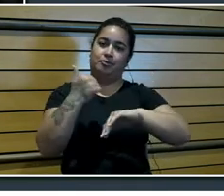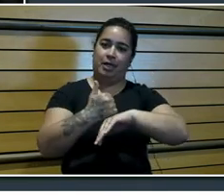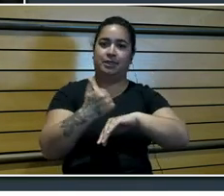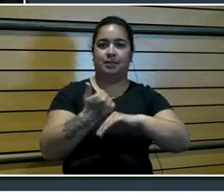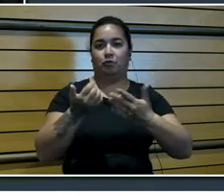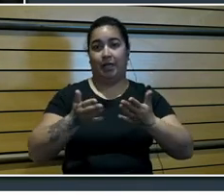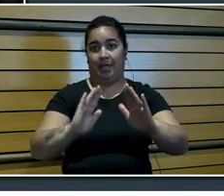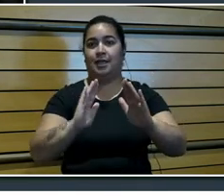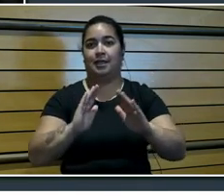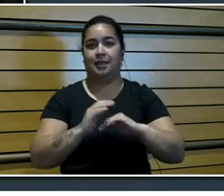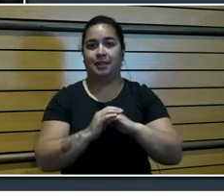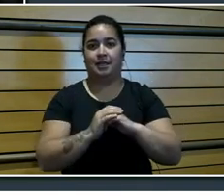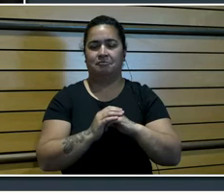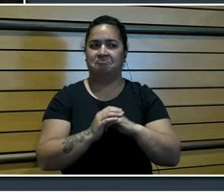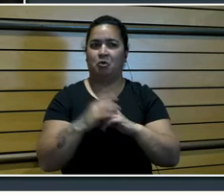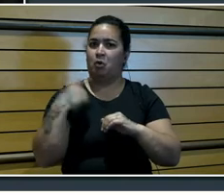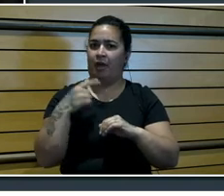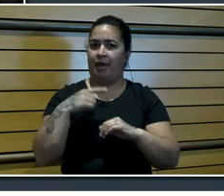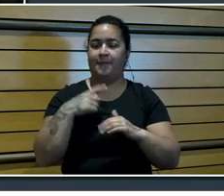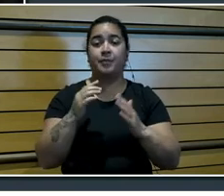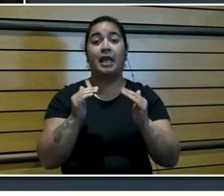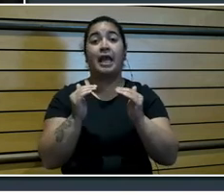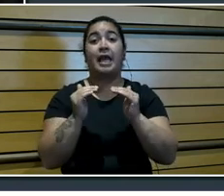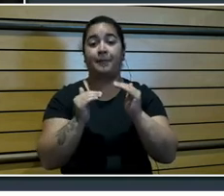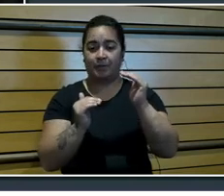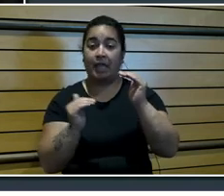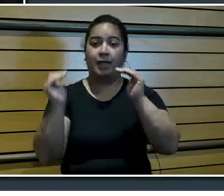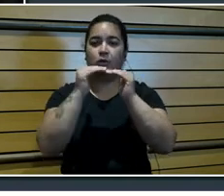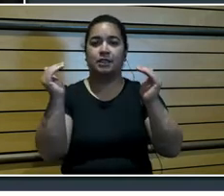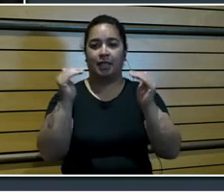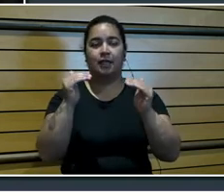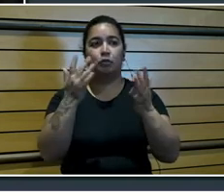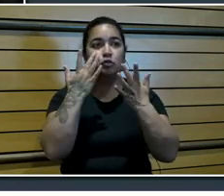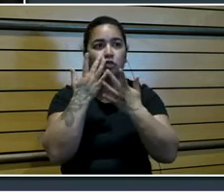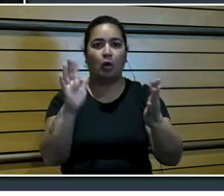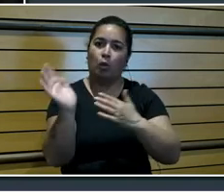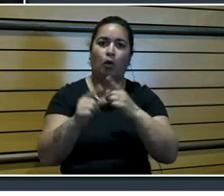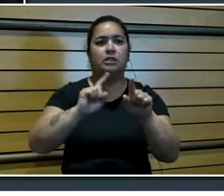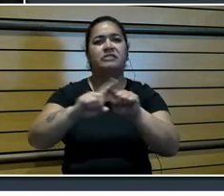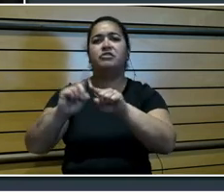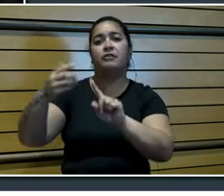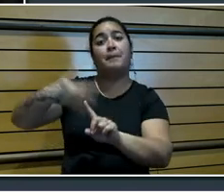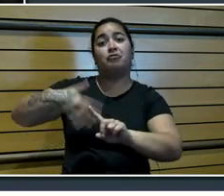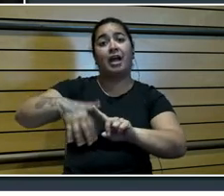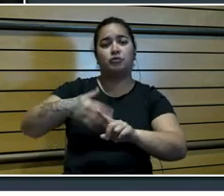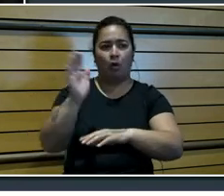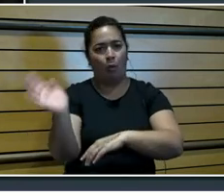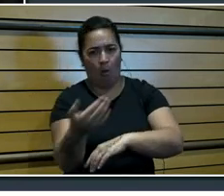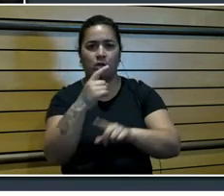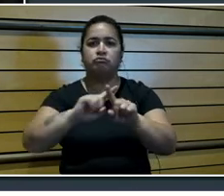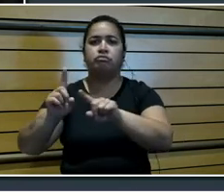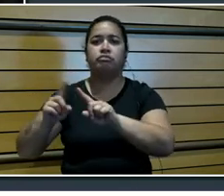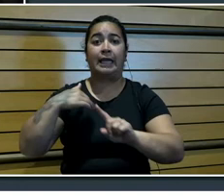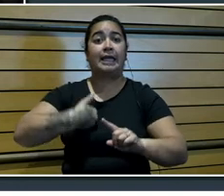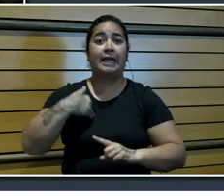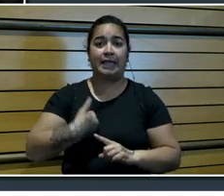councils. Equity ensures that everyone's different circumstances are acknowledged and everyone's needs are met, an